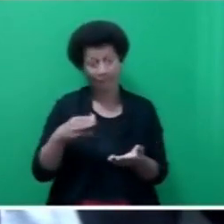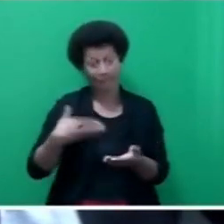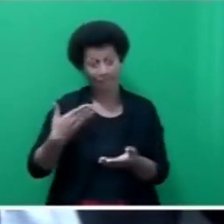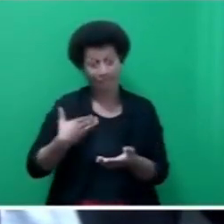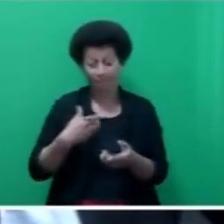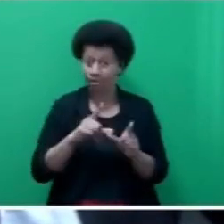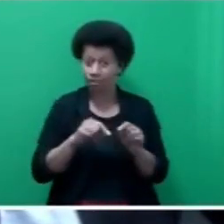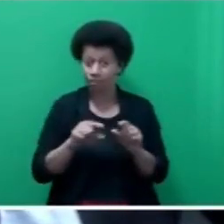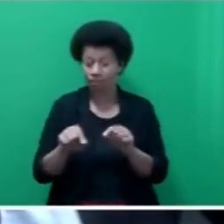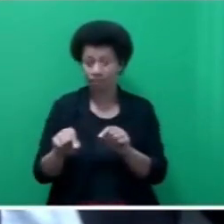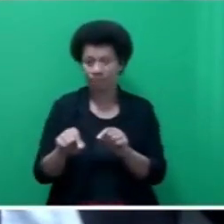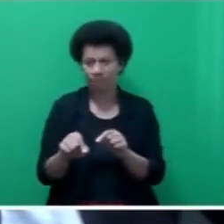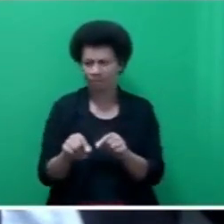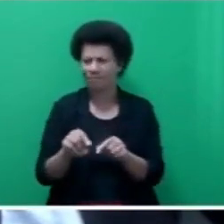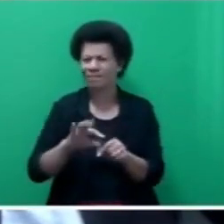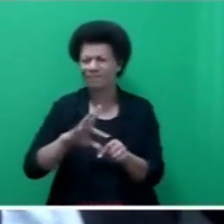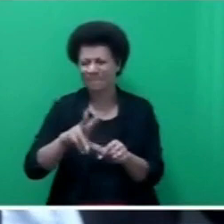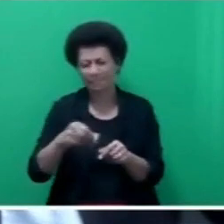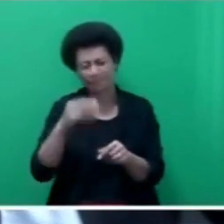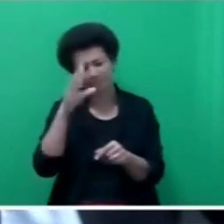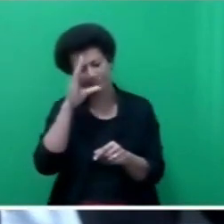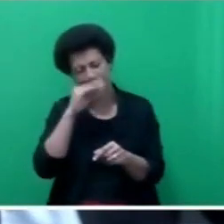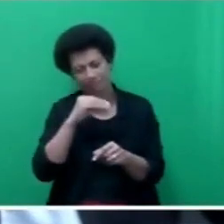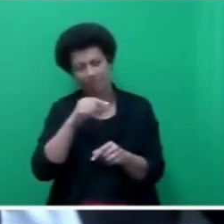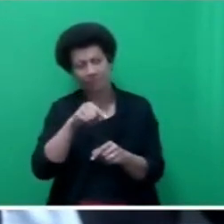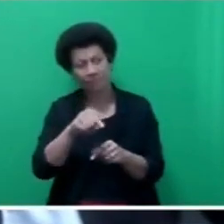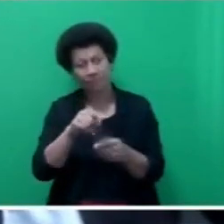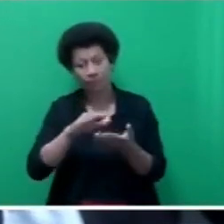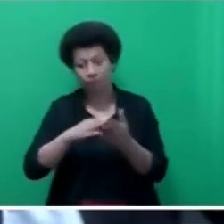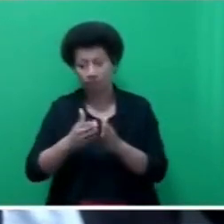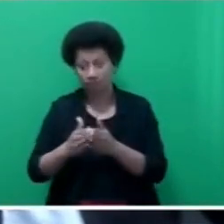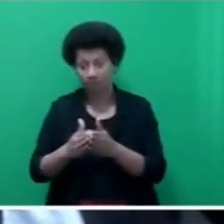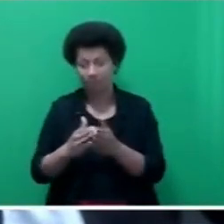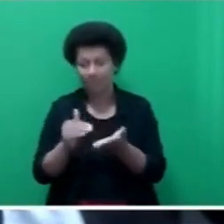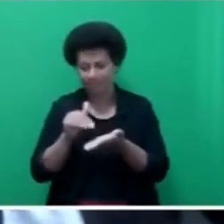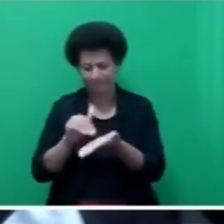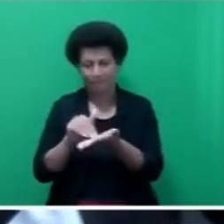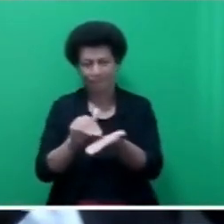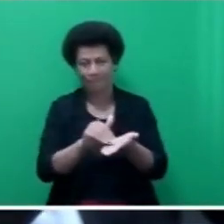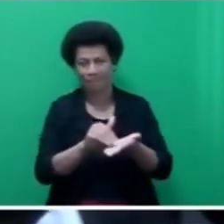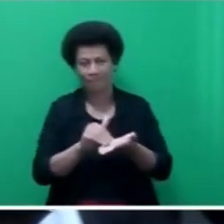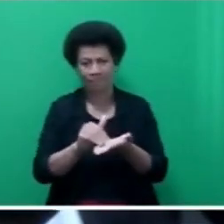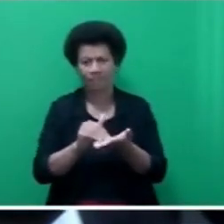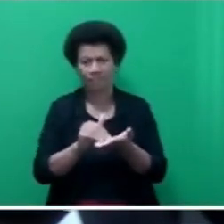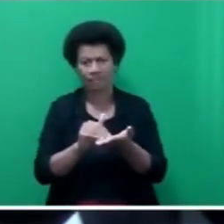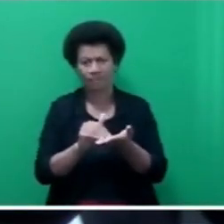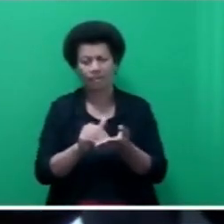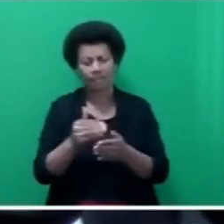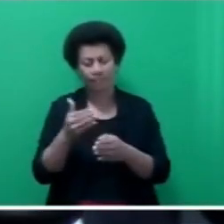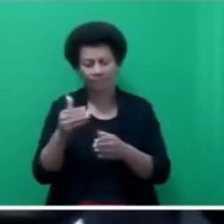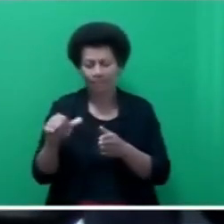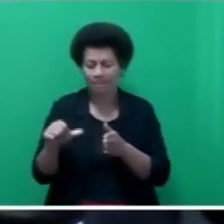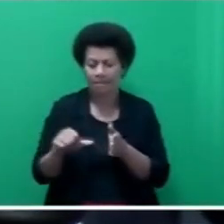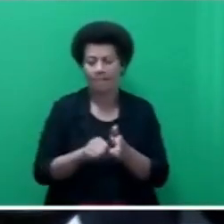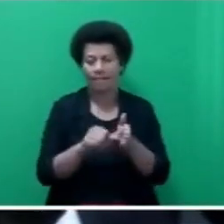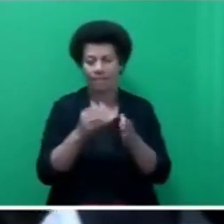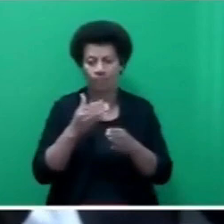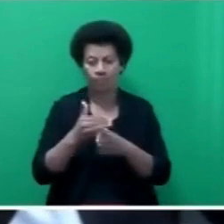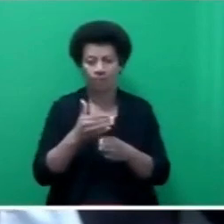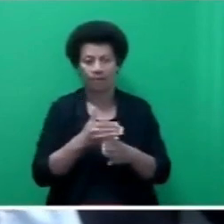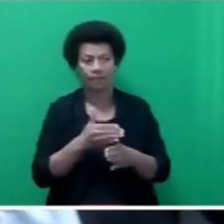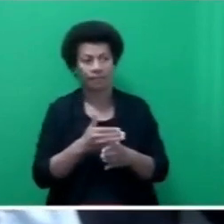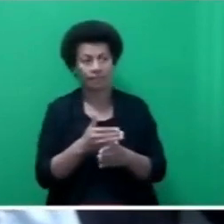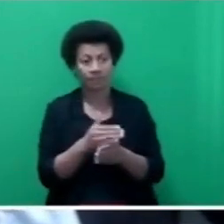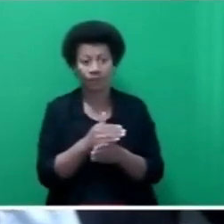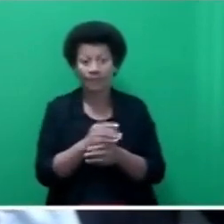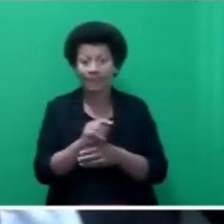have been sleeping in communities, working with them, supporting them. And they've worked very, very hard. So the next time